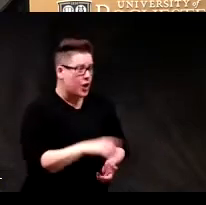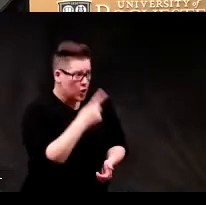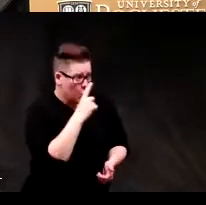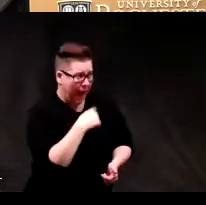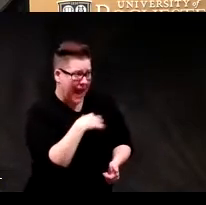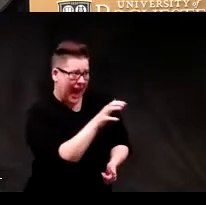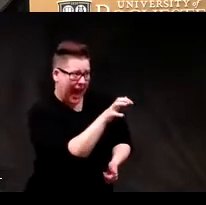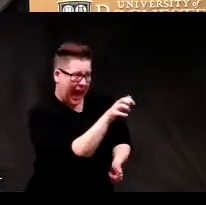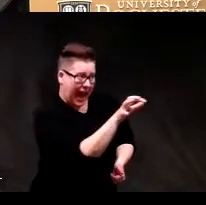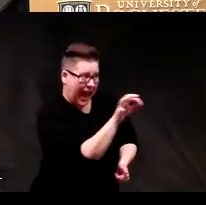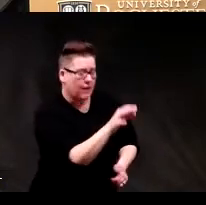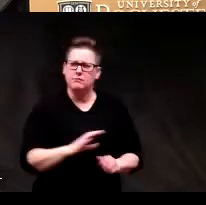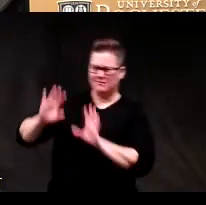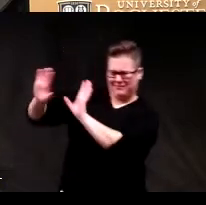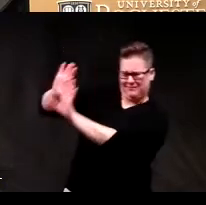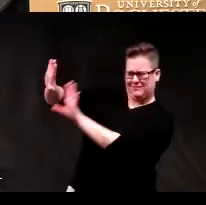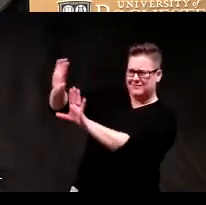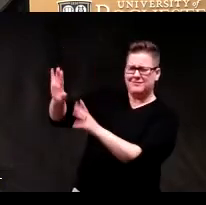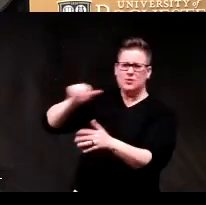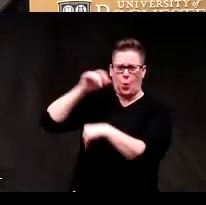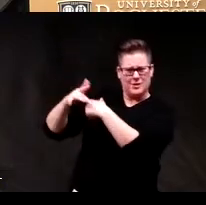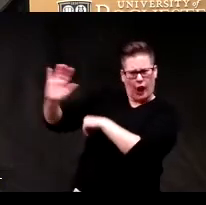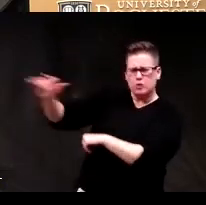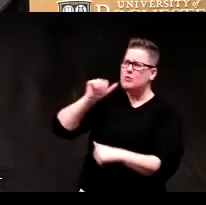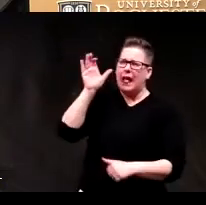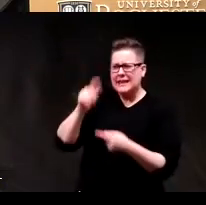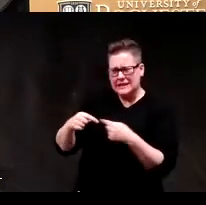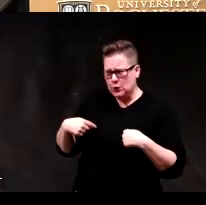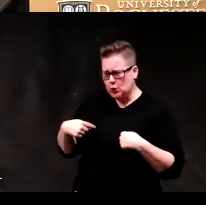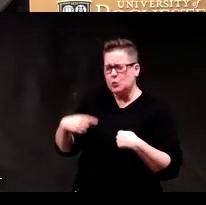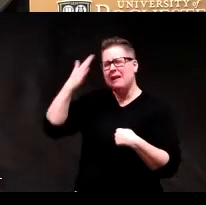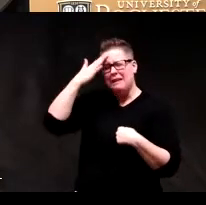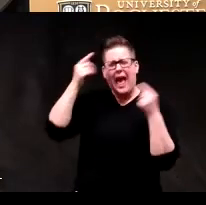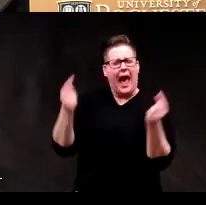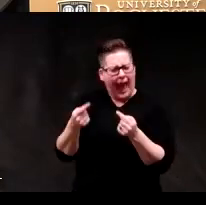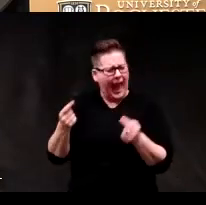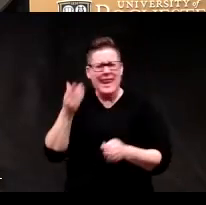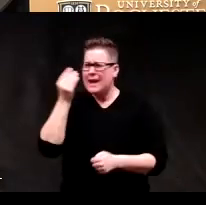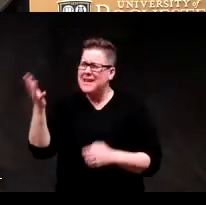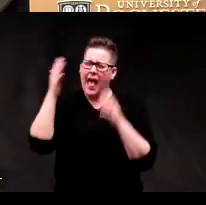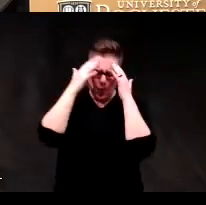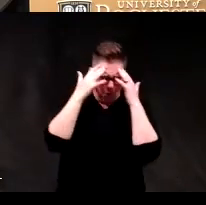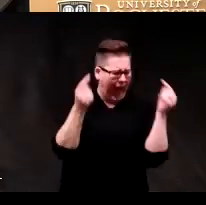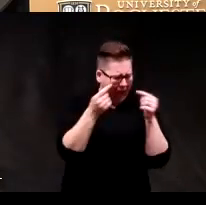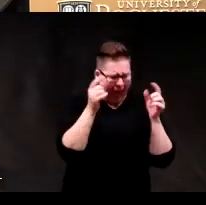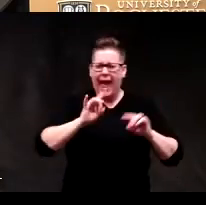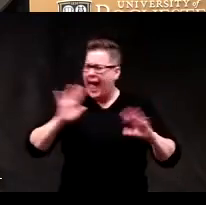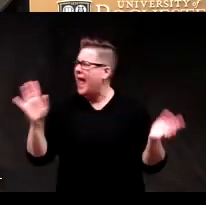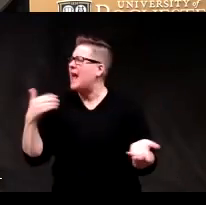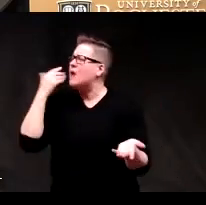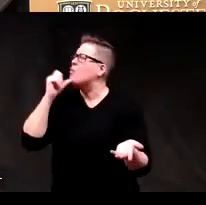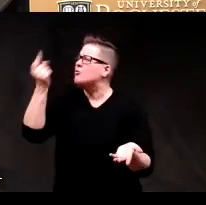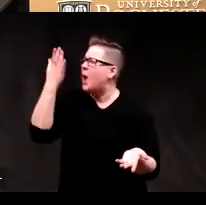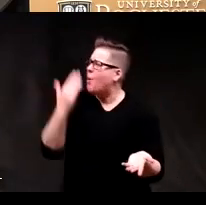just, and she's like, stop, you're not listening to me. I'm telling you, I have these headaches, I